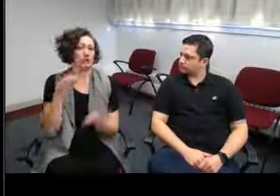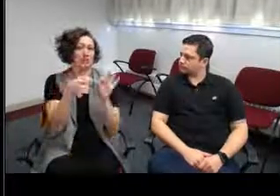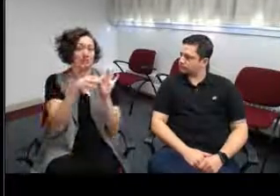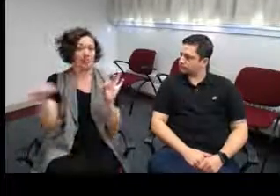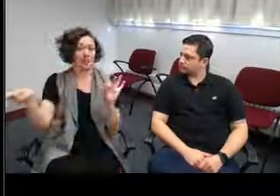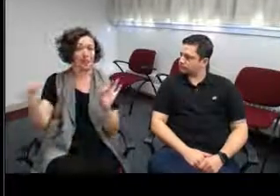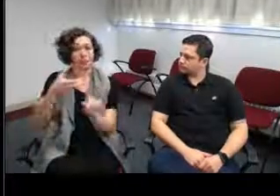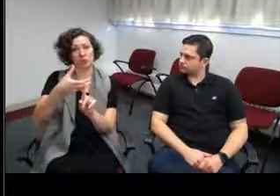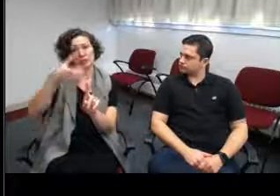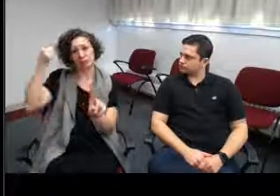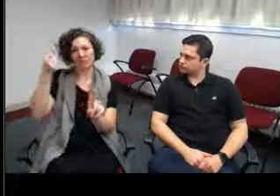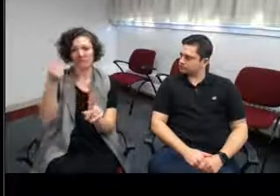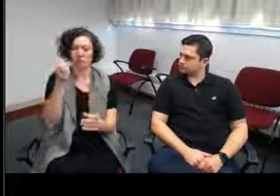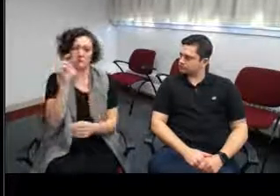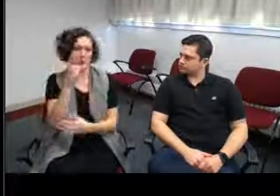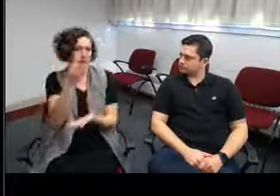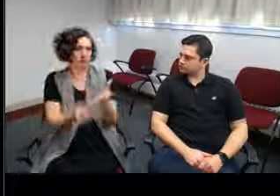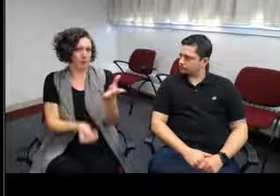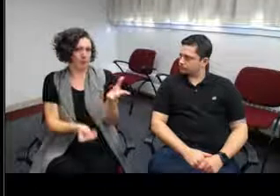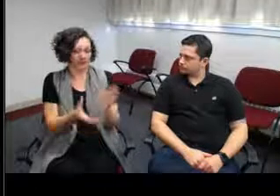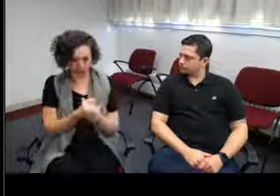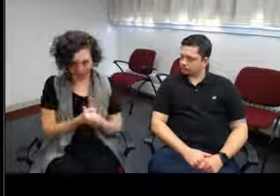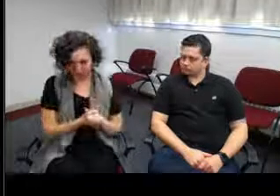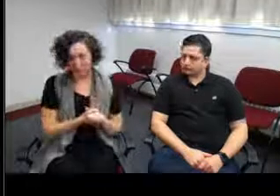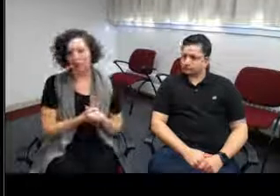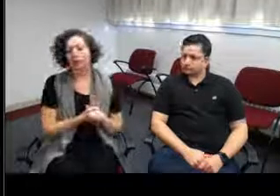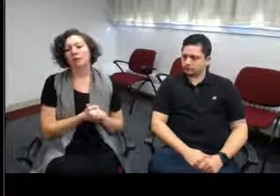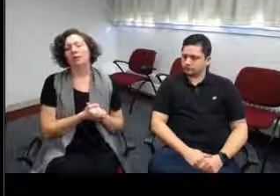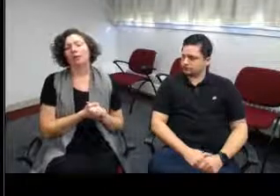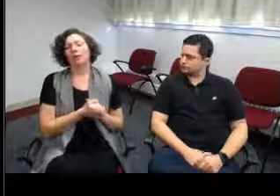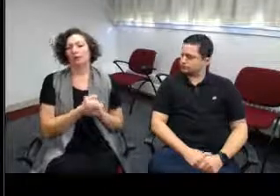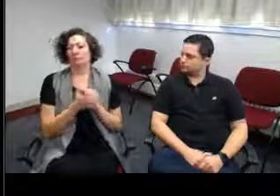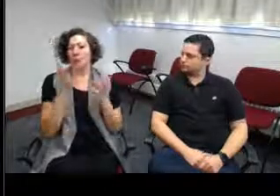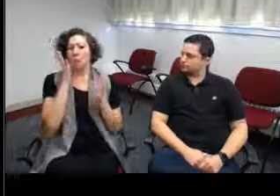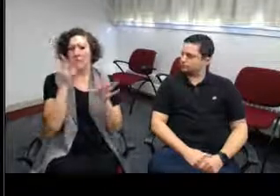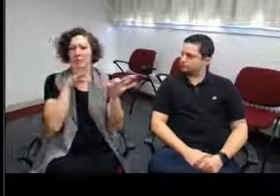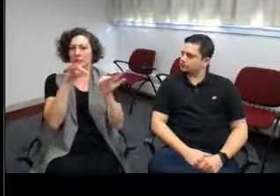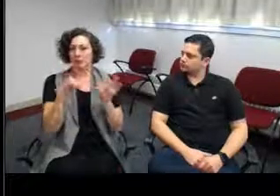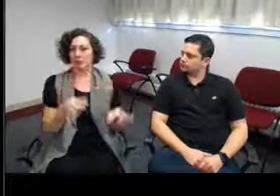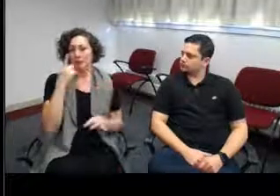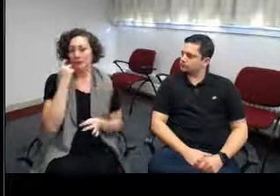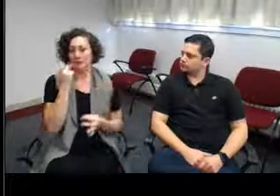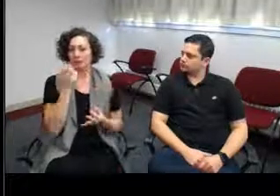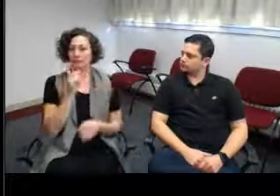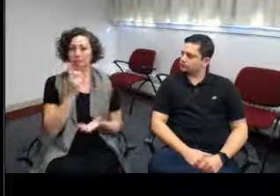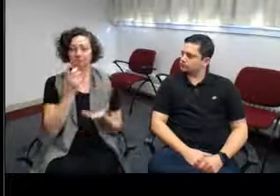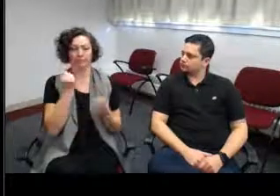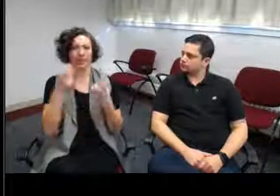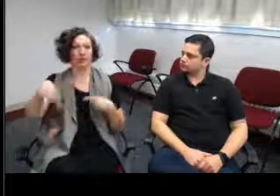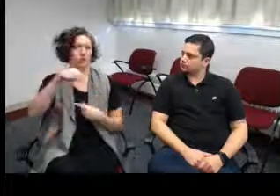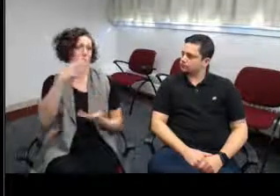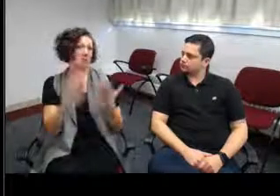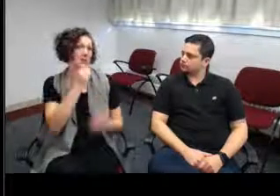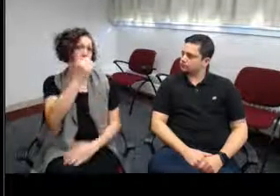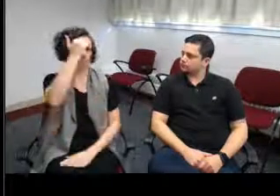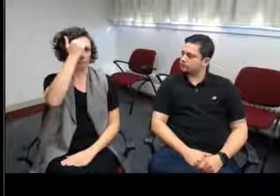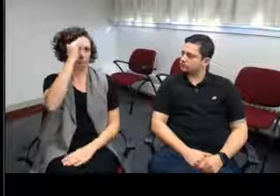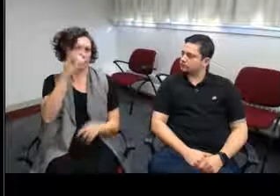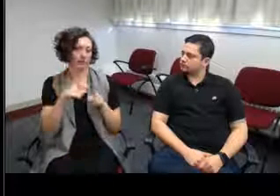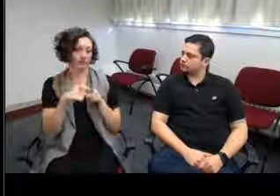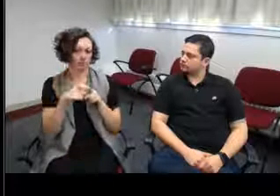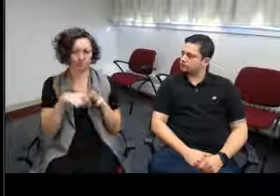Also, there are many deaf people who have experienced language deprivation. And I will explain that